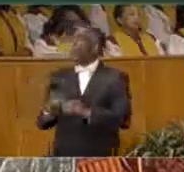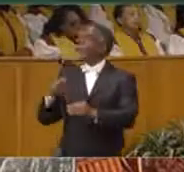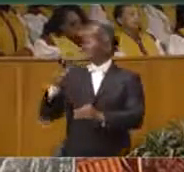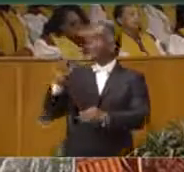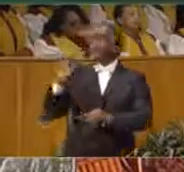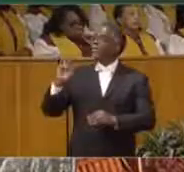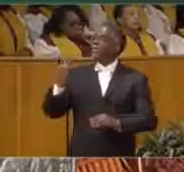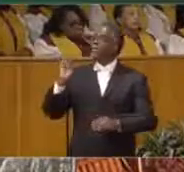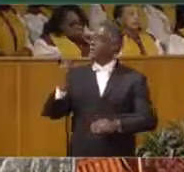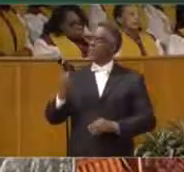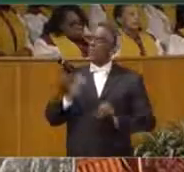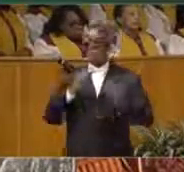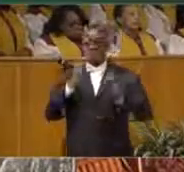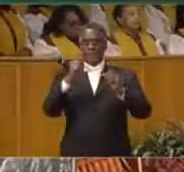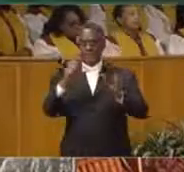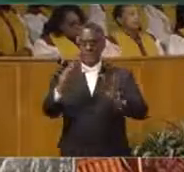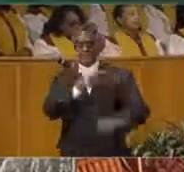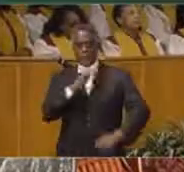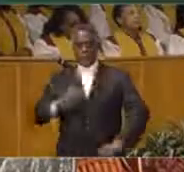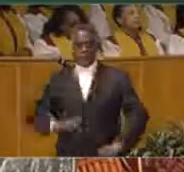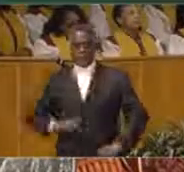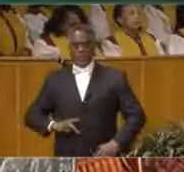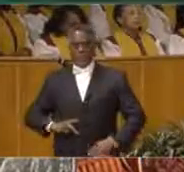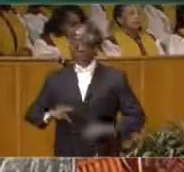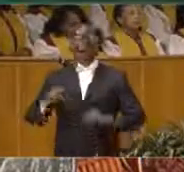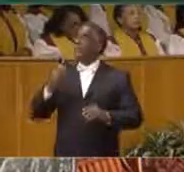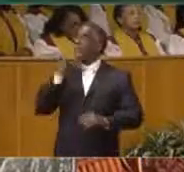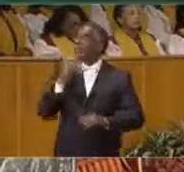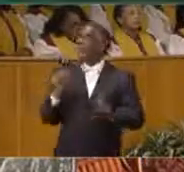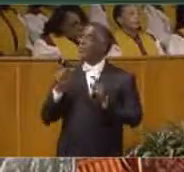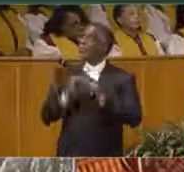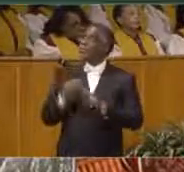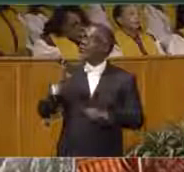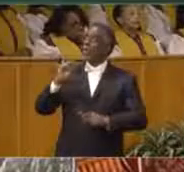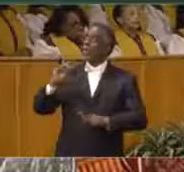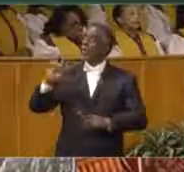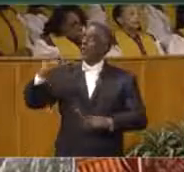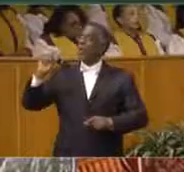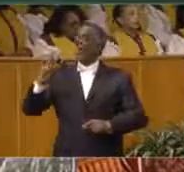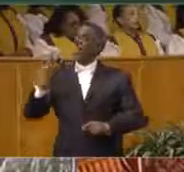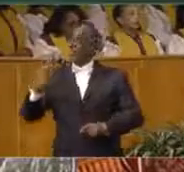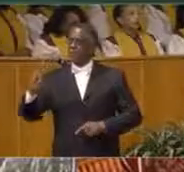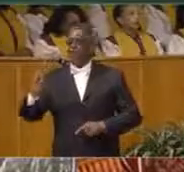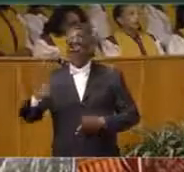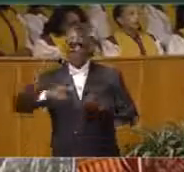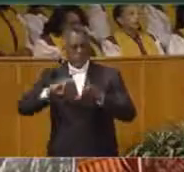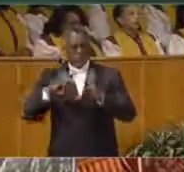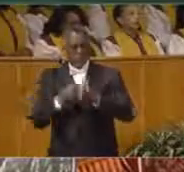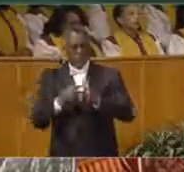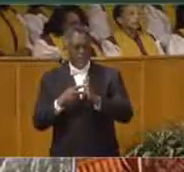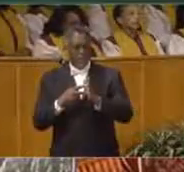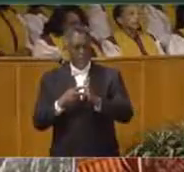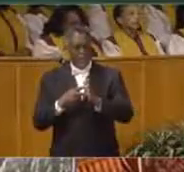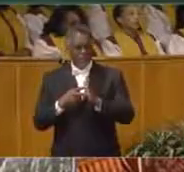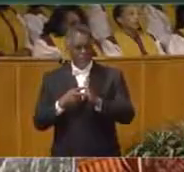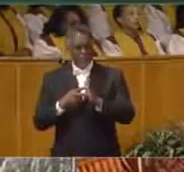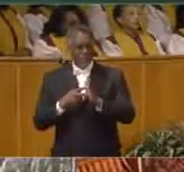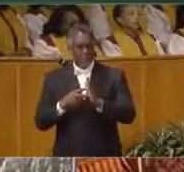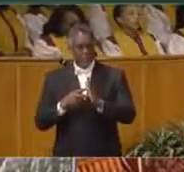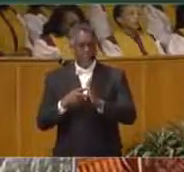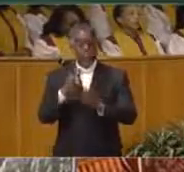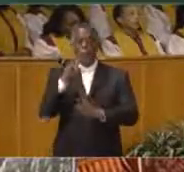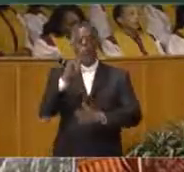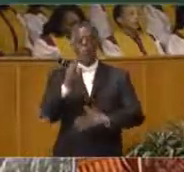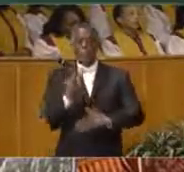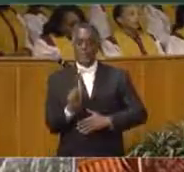Melchizedek, is the Hebrew word ma'aser. And literally translated, ma'aser means